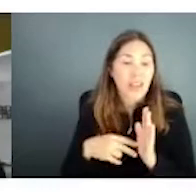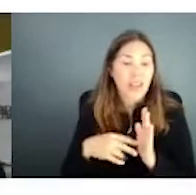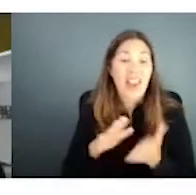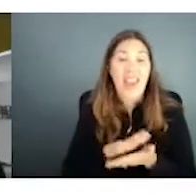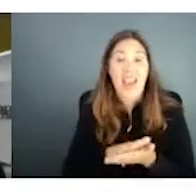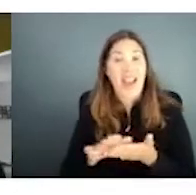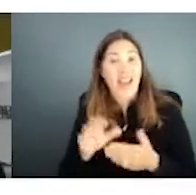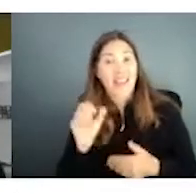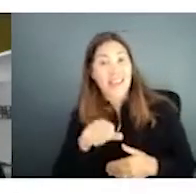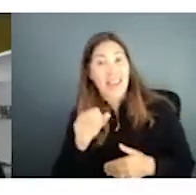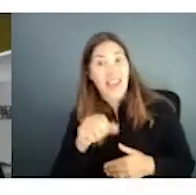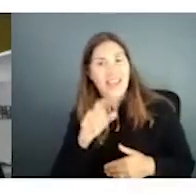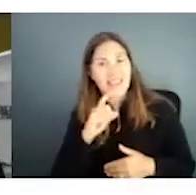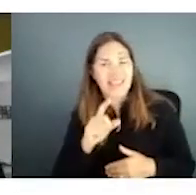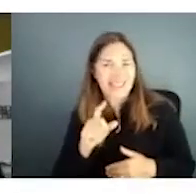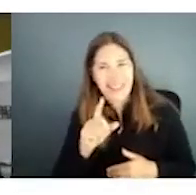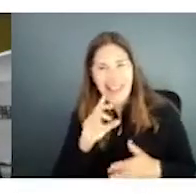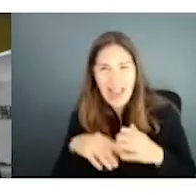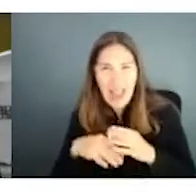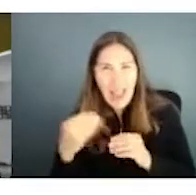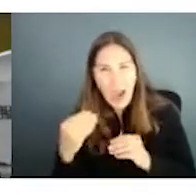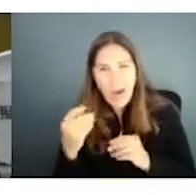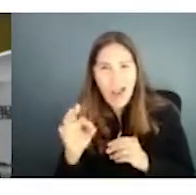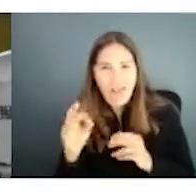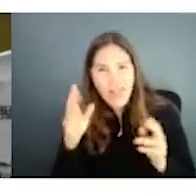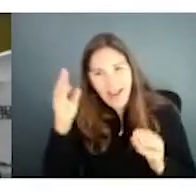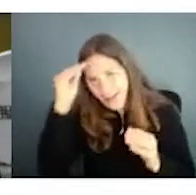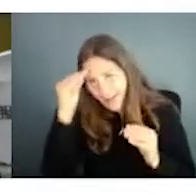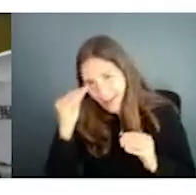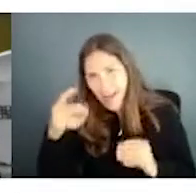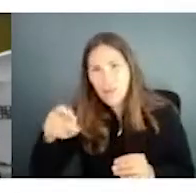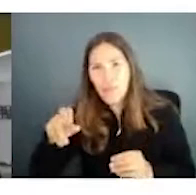Nice. Old out of the hat prop trick. Love that.